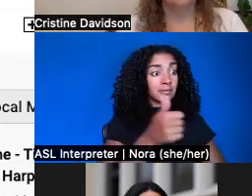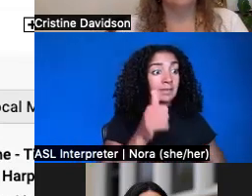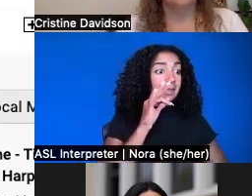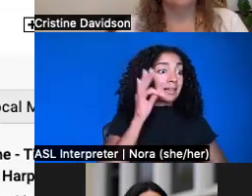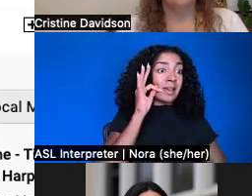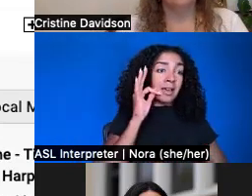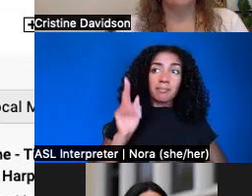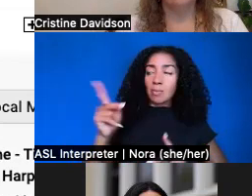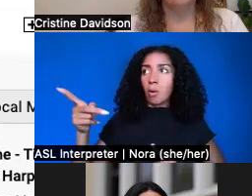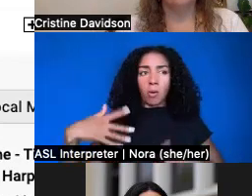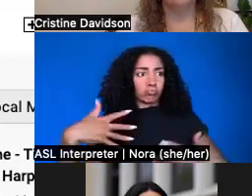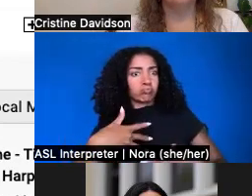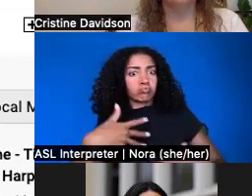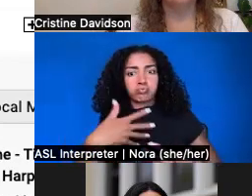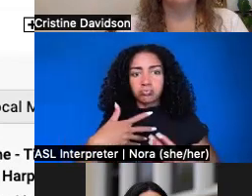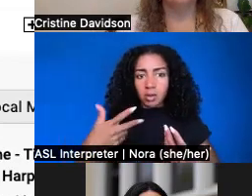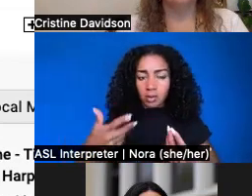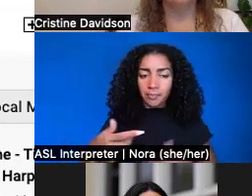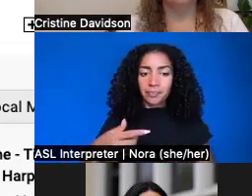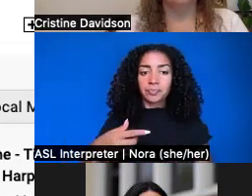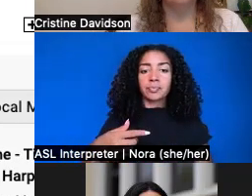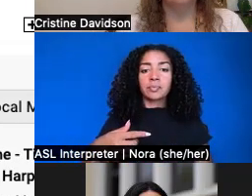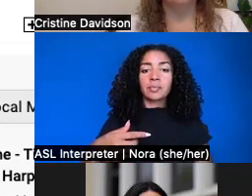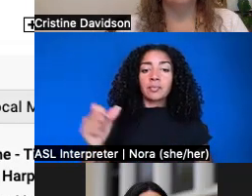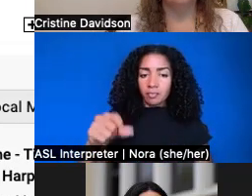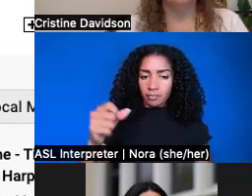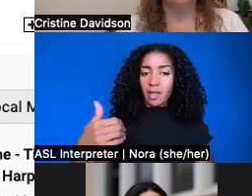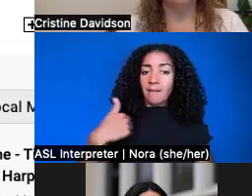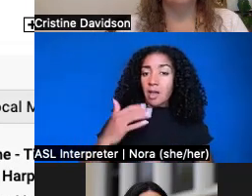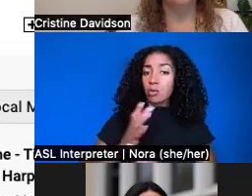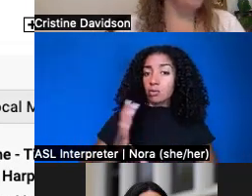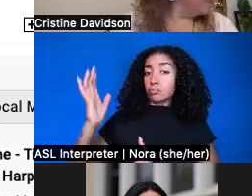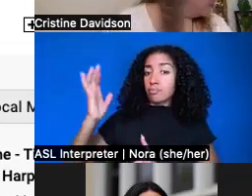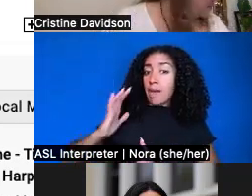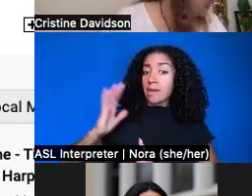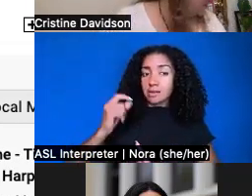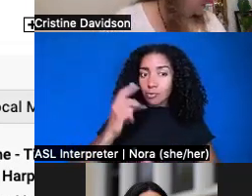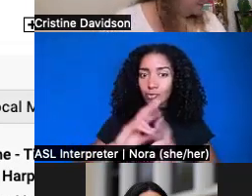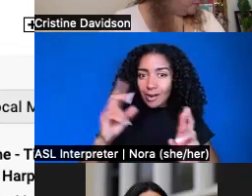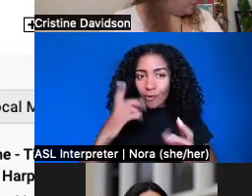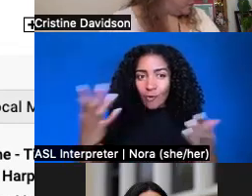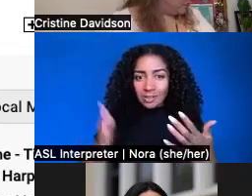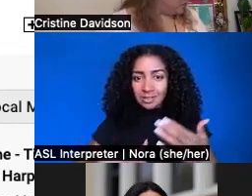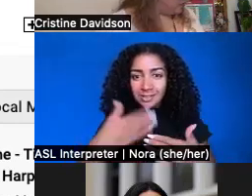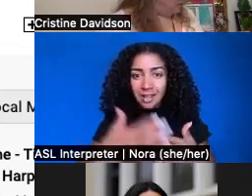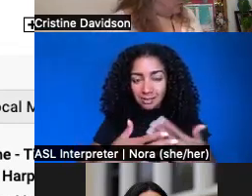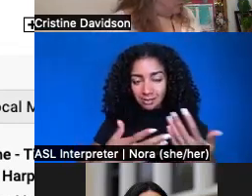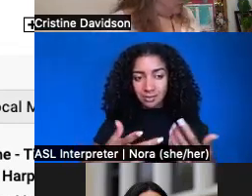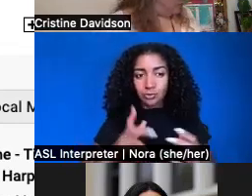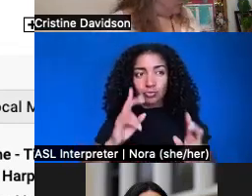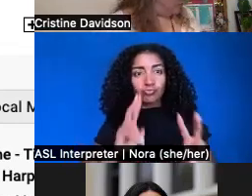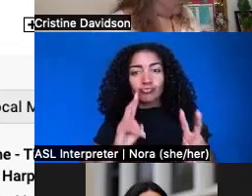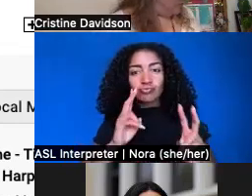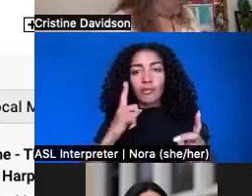Yeah, we had a rough past, but get ready for the sequel. Get ready for the glorious comeback of